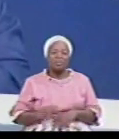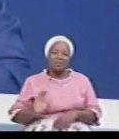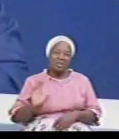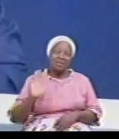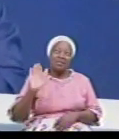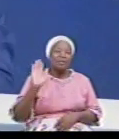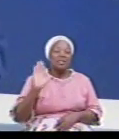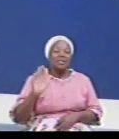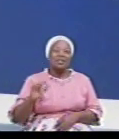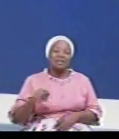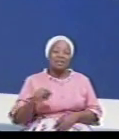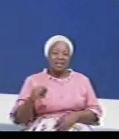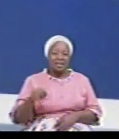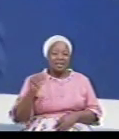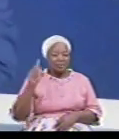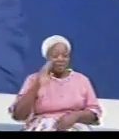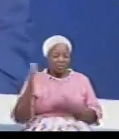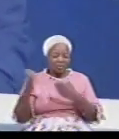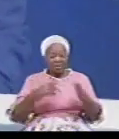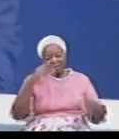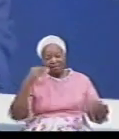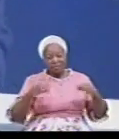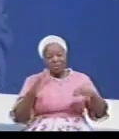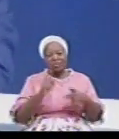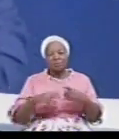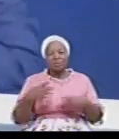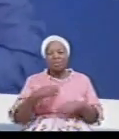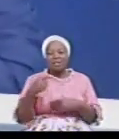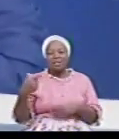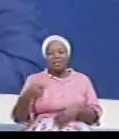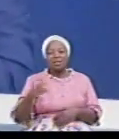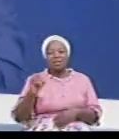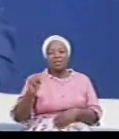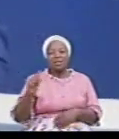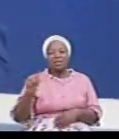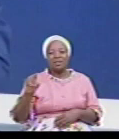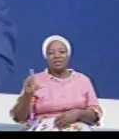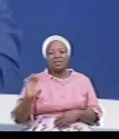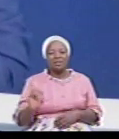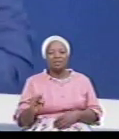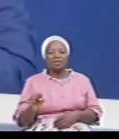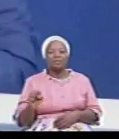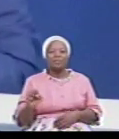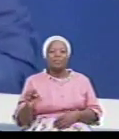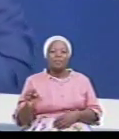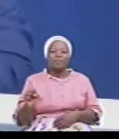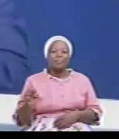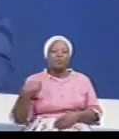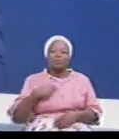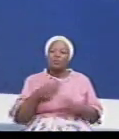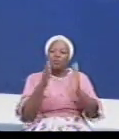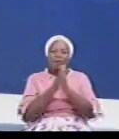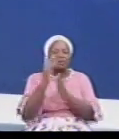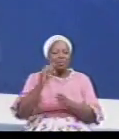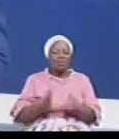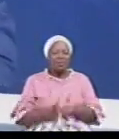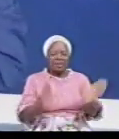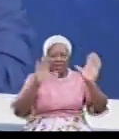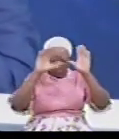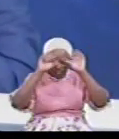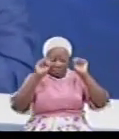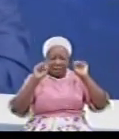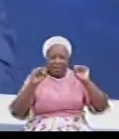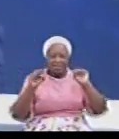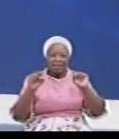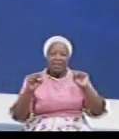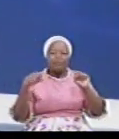bring forth judgment to the Gentiles. And we are praying tonight for the general superintendent. And we